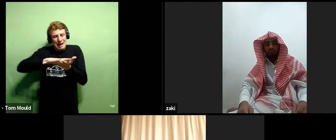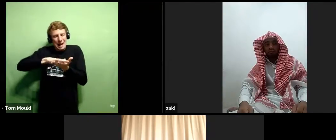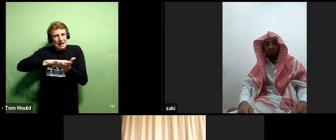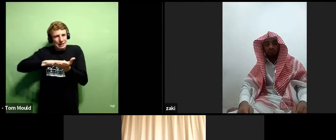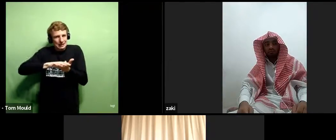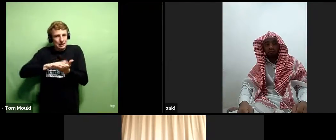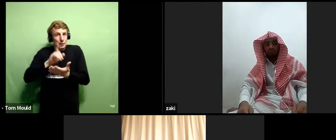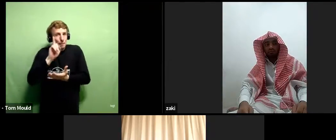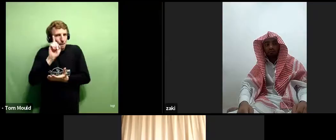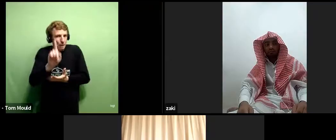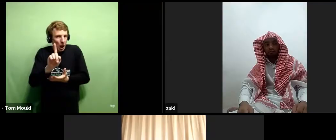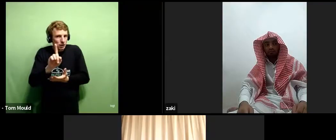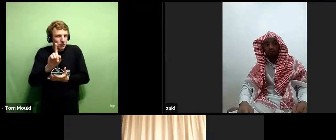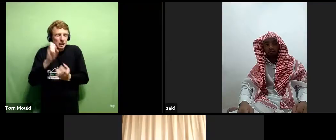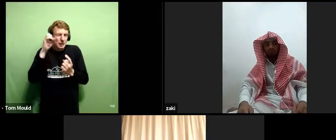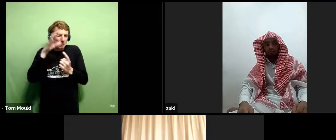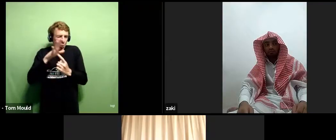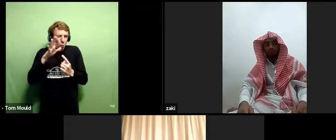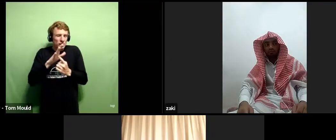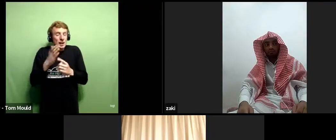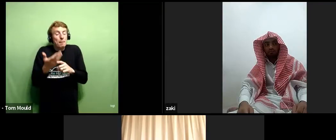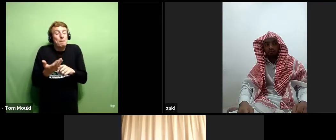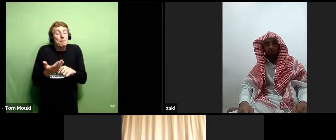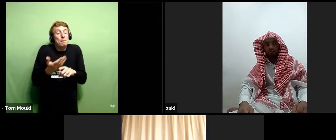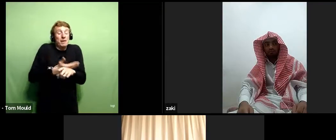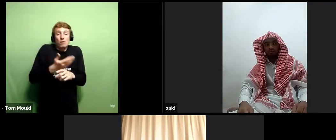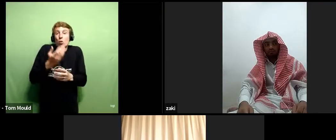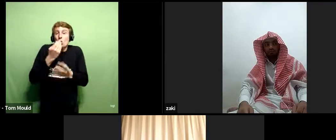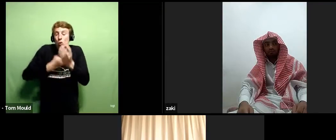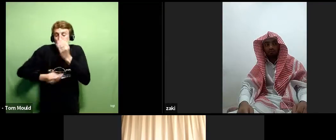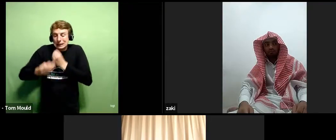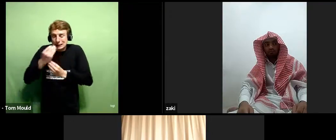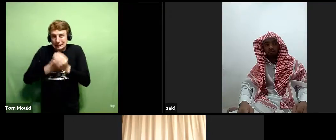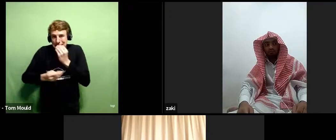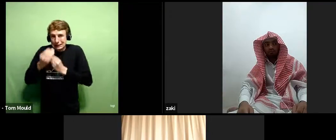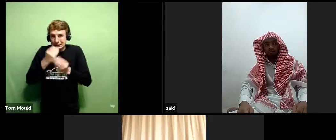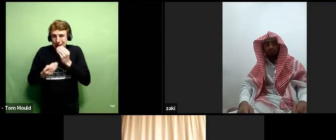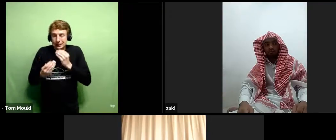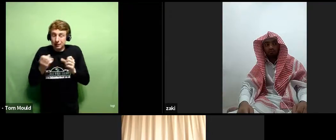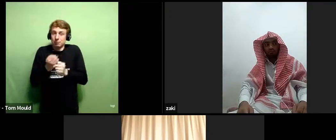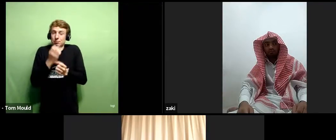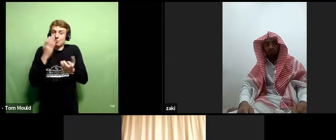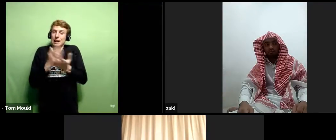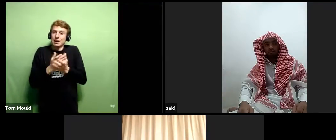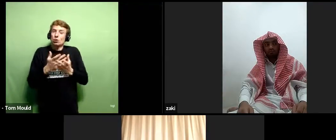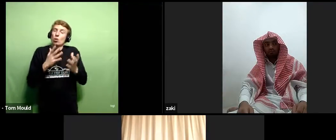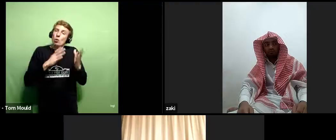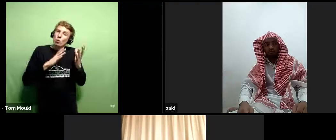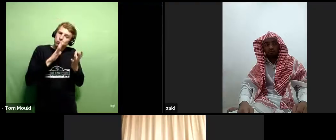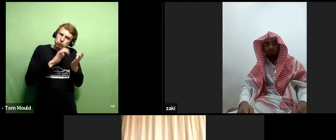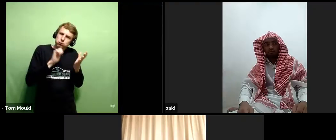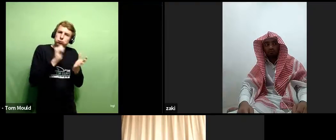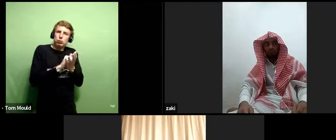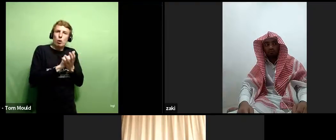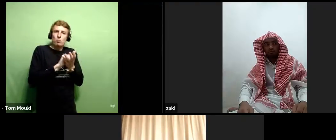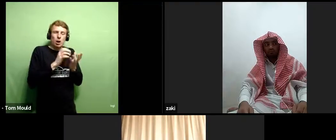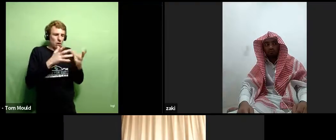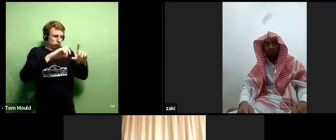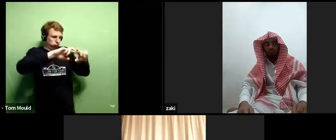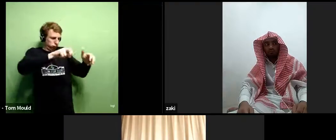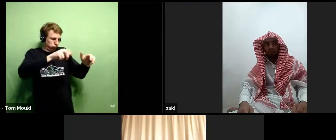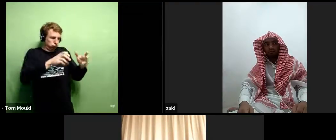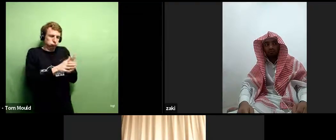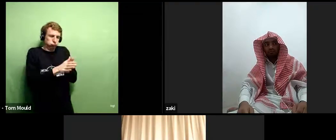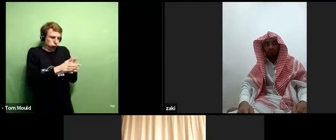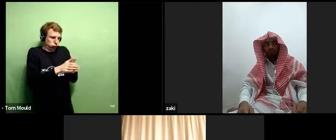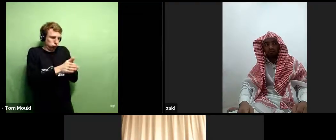possible that if we do not and straight away we use the sanitizer and then we eat, that some of the alcohol can enter our mouths and we